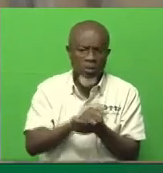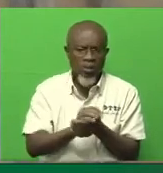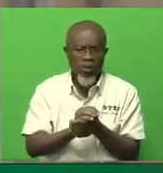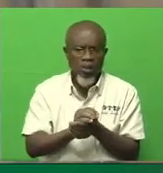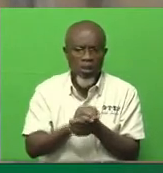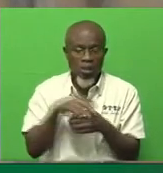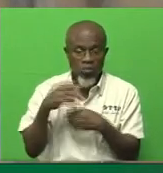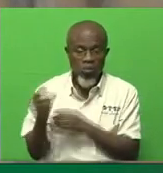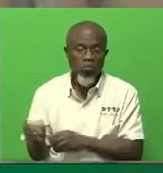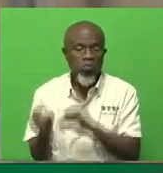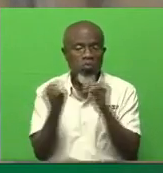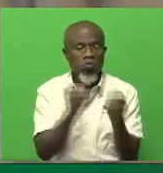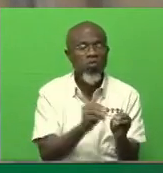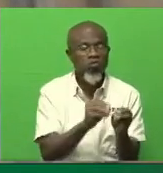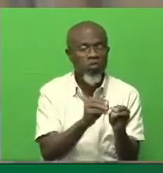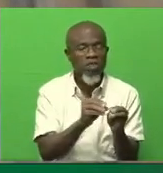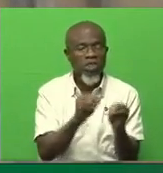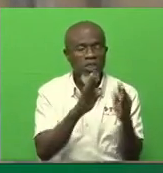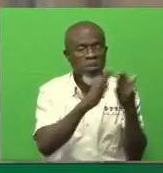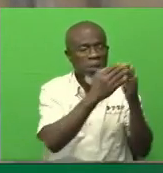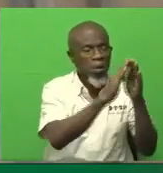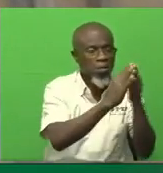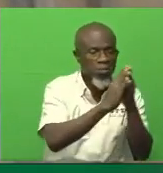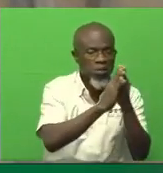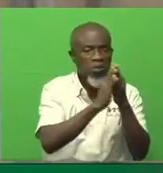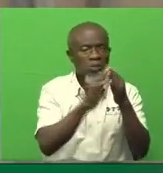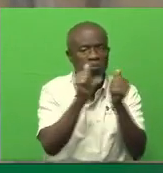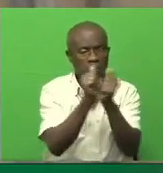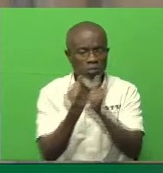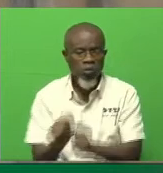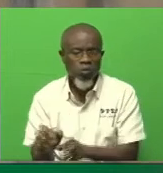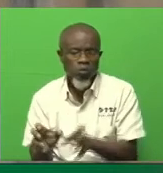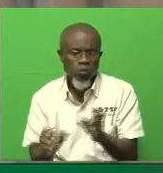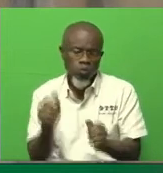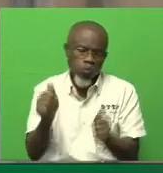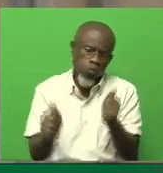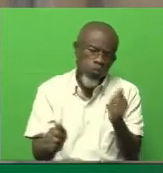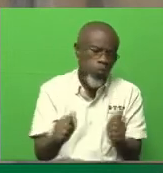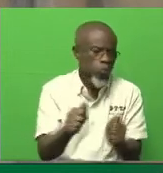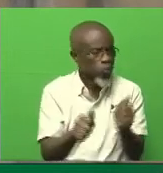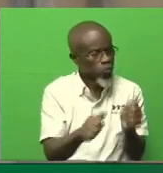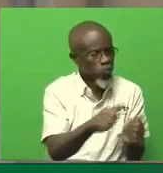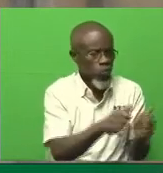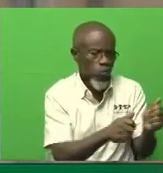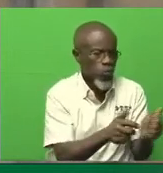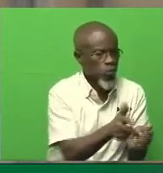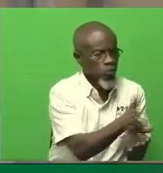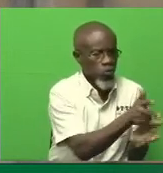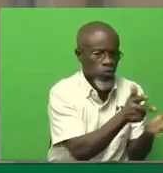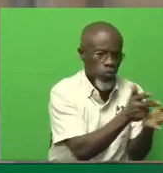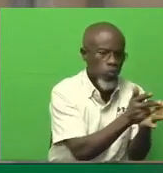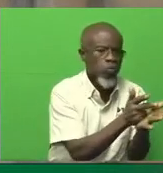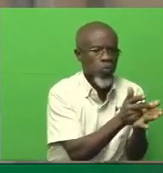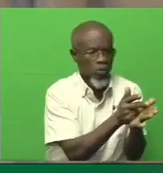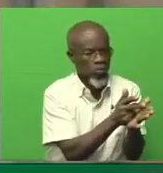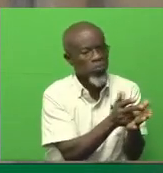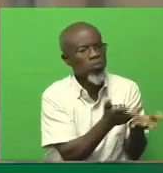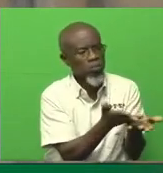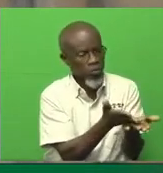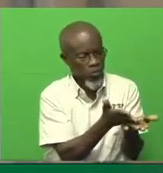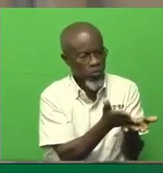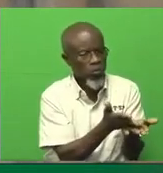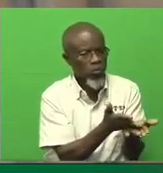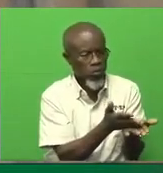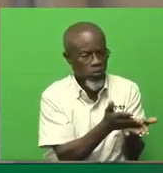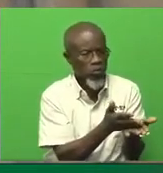to the communities with mobile units we already have one output Eastern we are going to be taking six mobile units into the